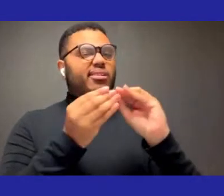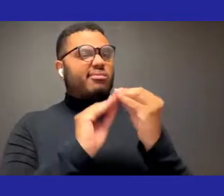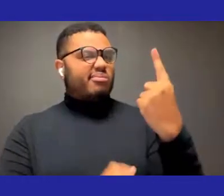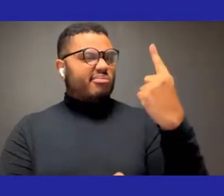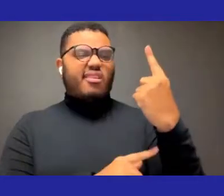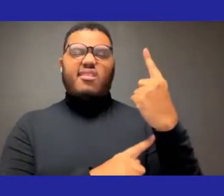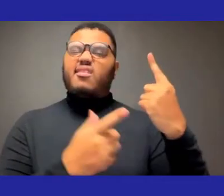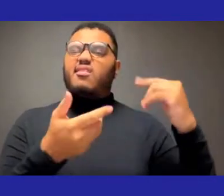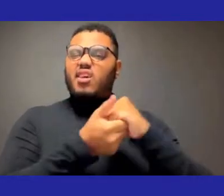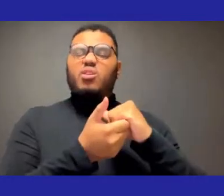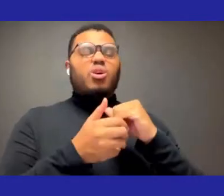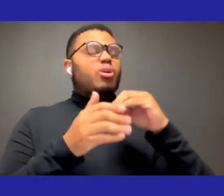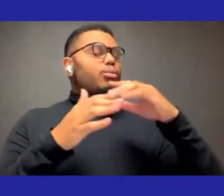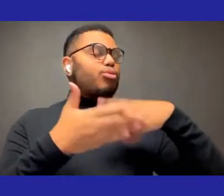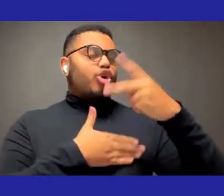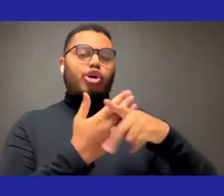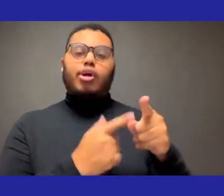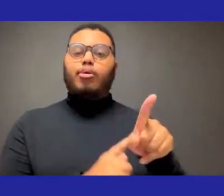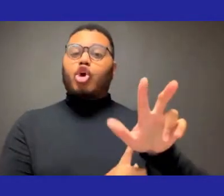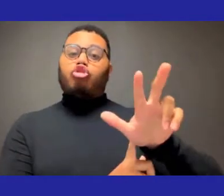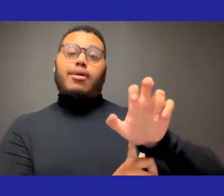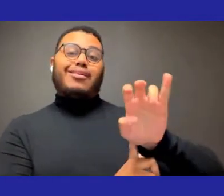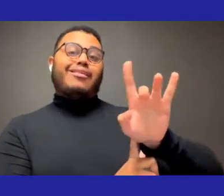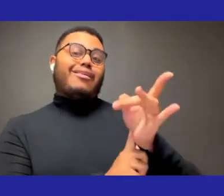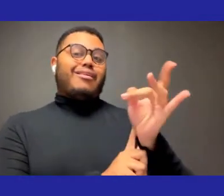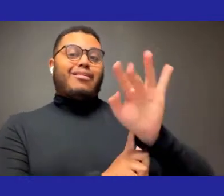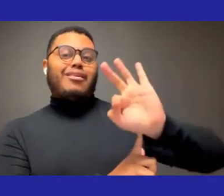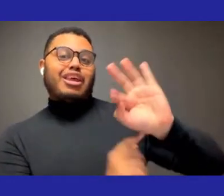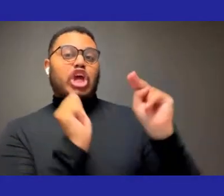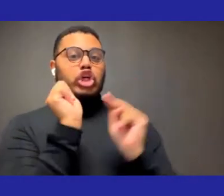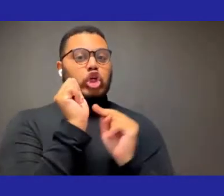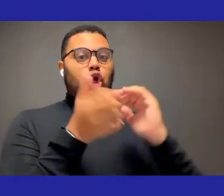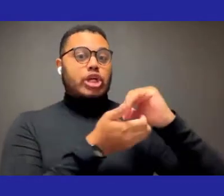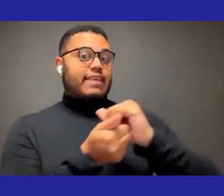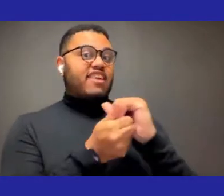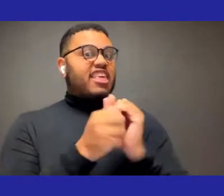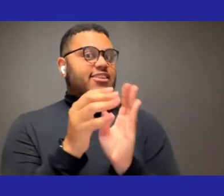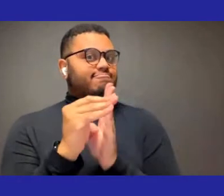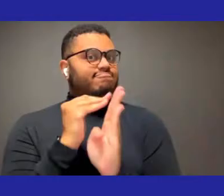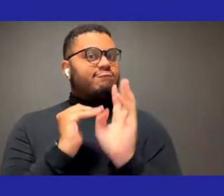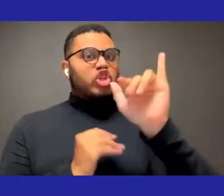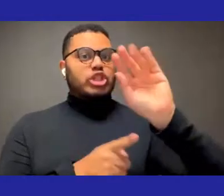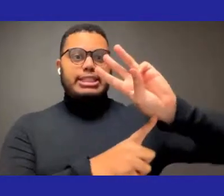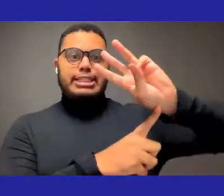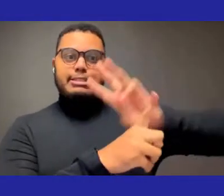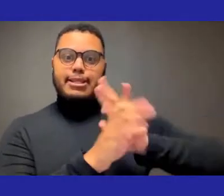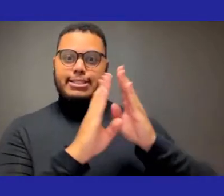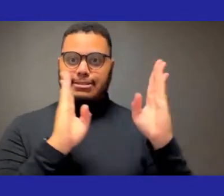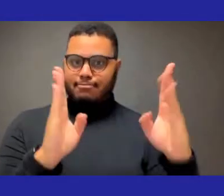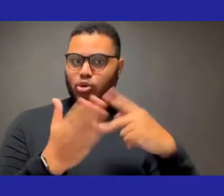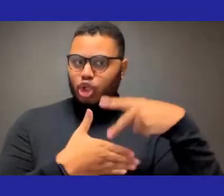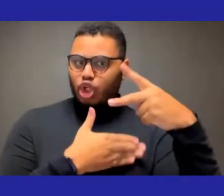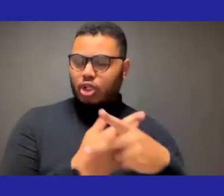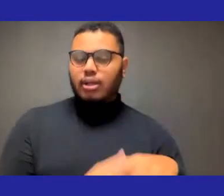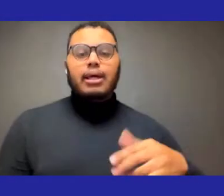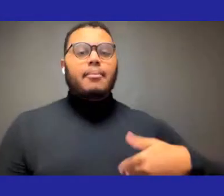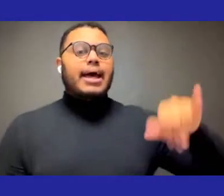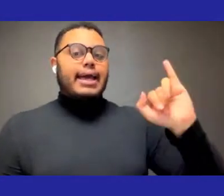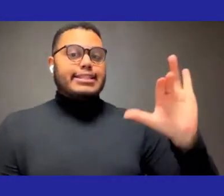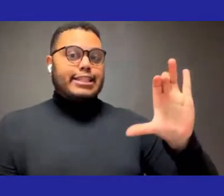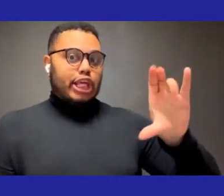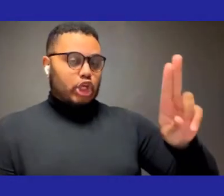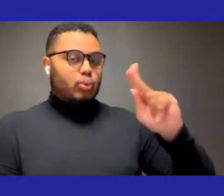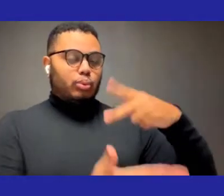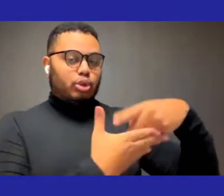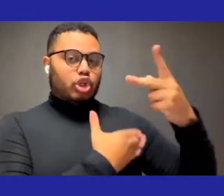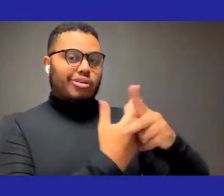with over 389 nurse fellows completing their 6-month fellowship program. The intensive care unit program, also